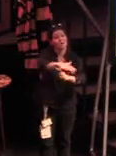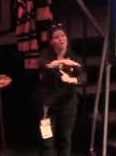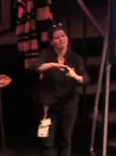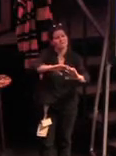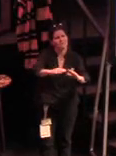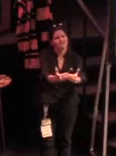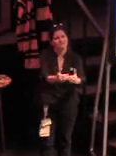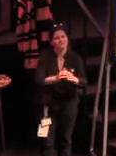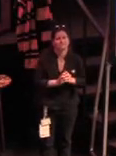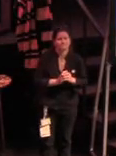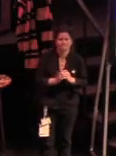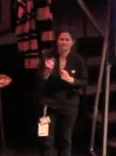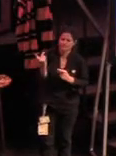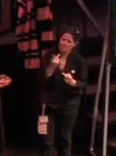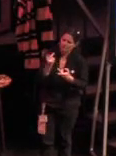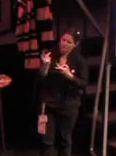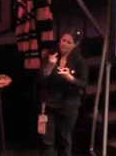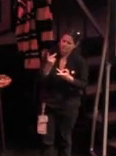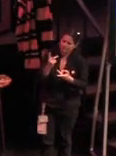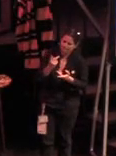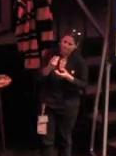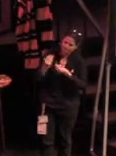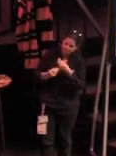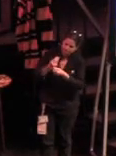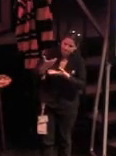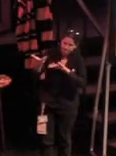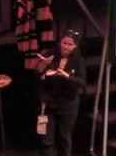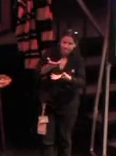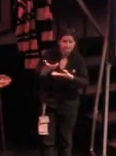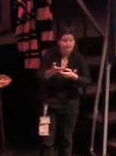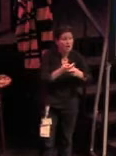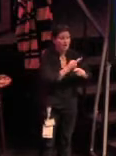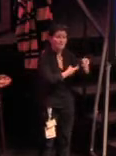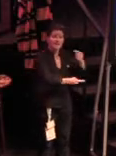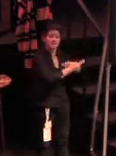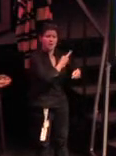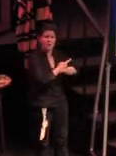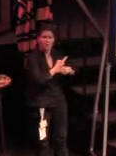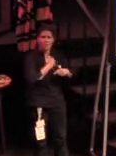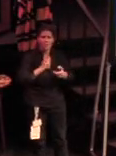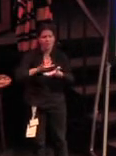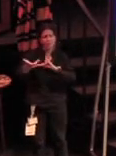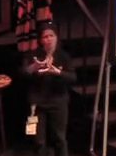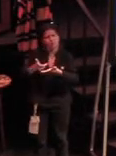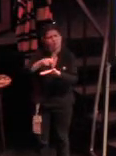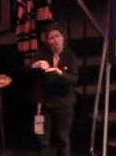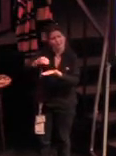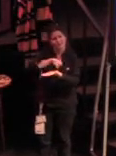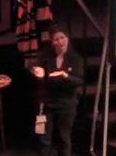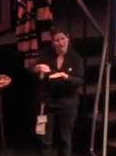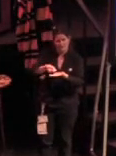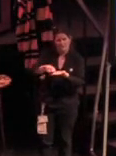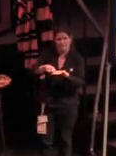A couple of years ago, I was speaking to him, and we worked out that that play had had roughly about 30 productions around the